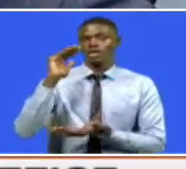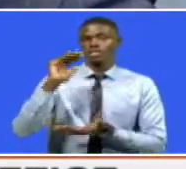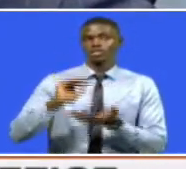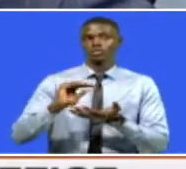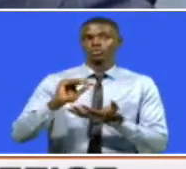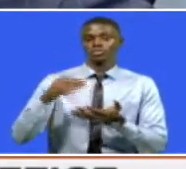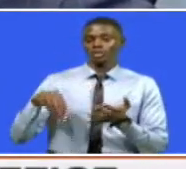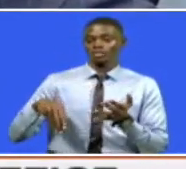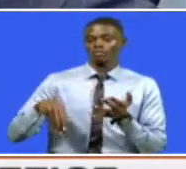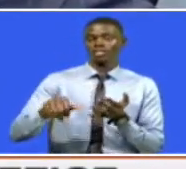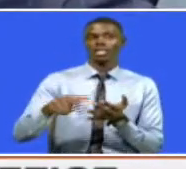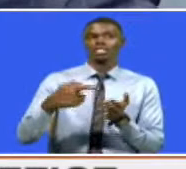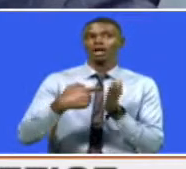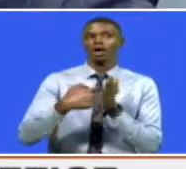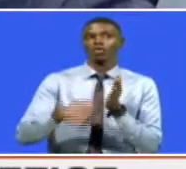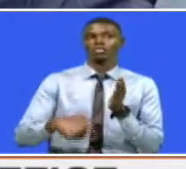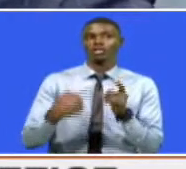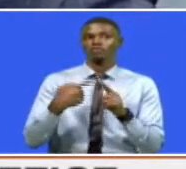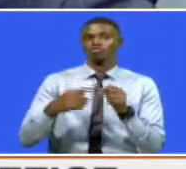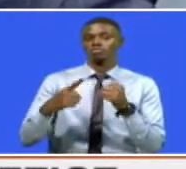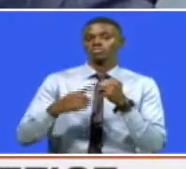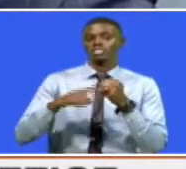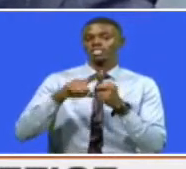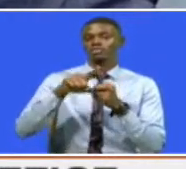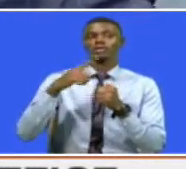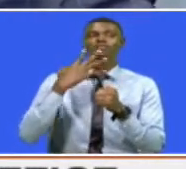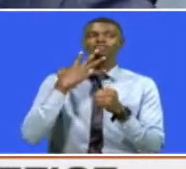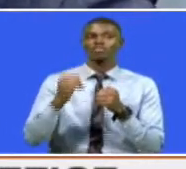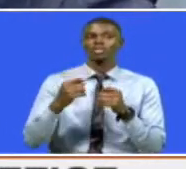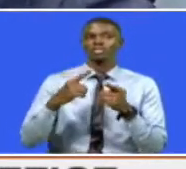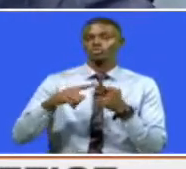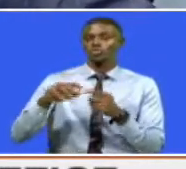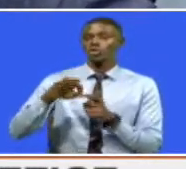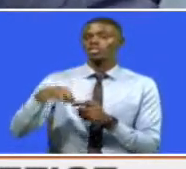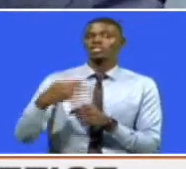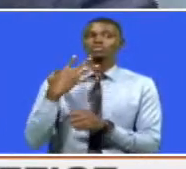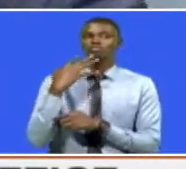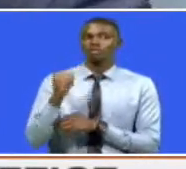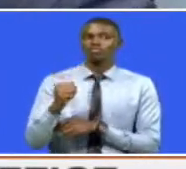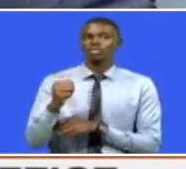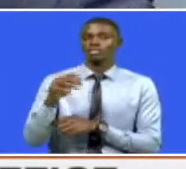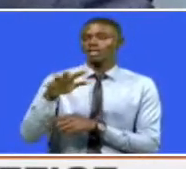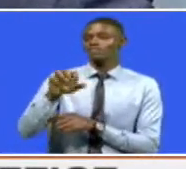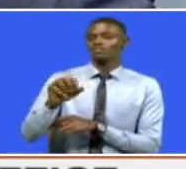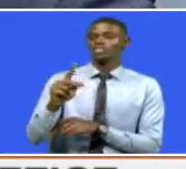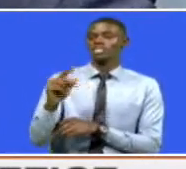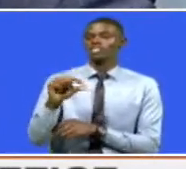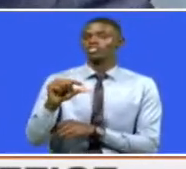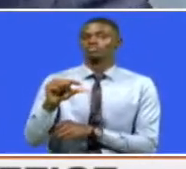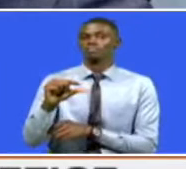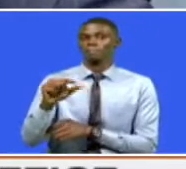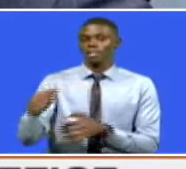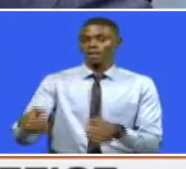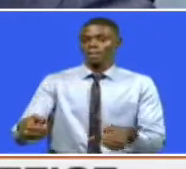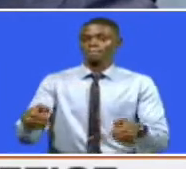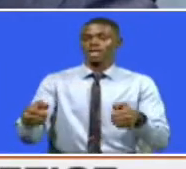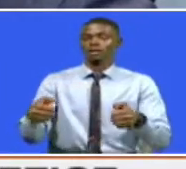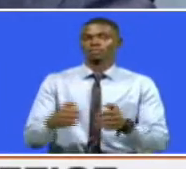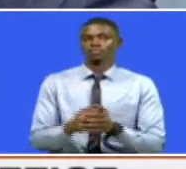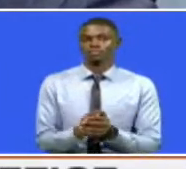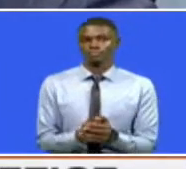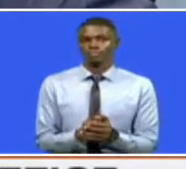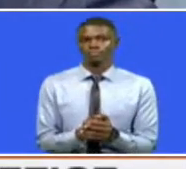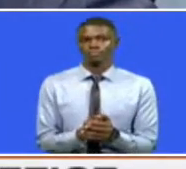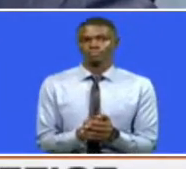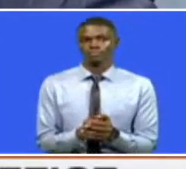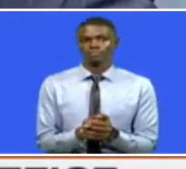of fertilizer from the initial 6,500 to 3,500 per 50 kilogram bag.